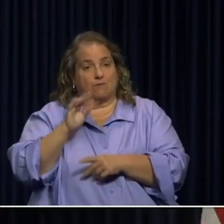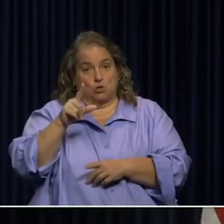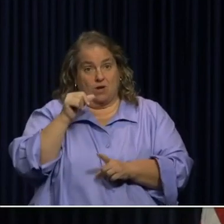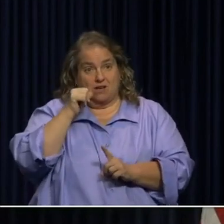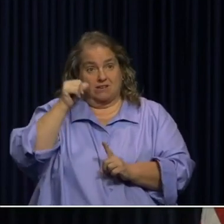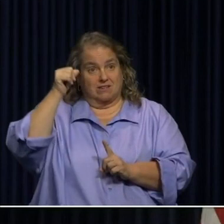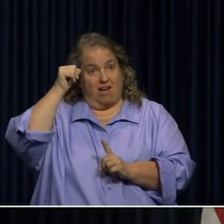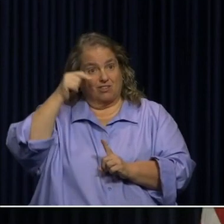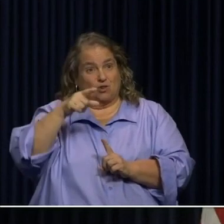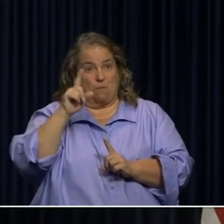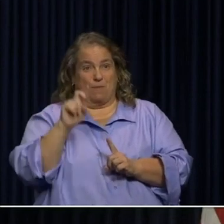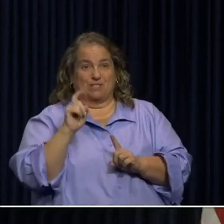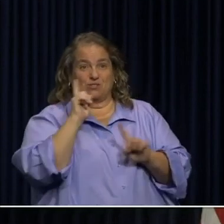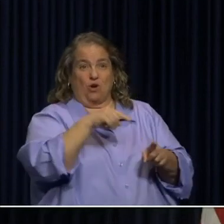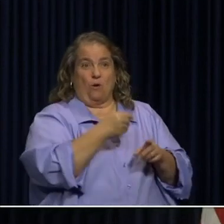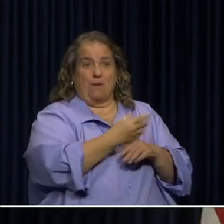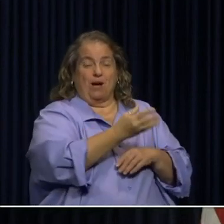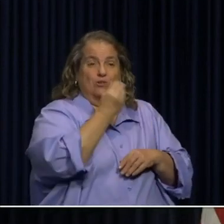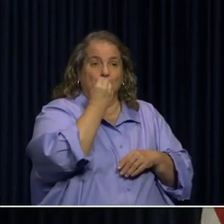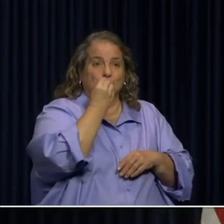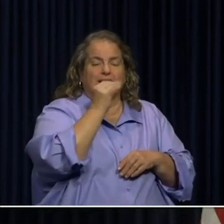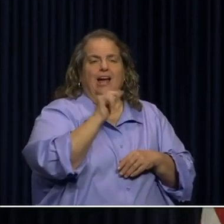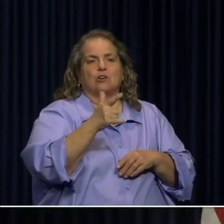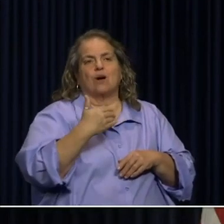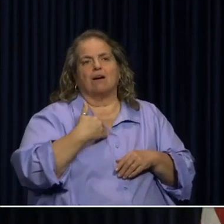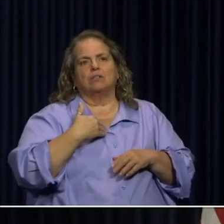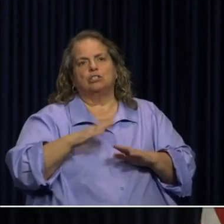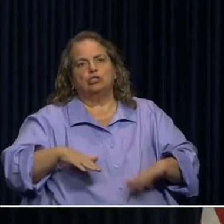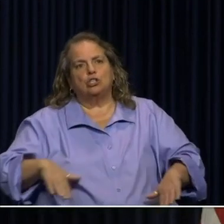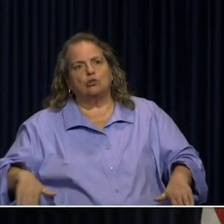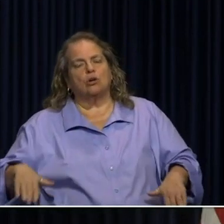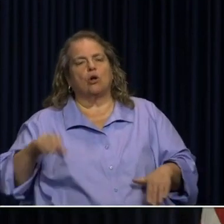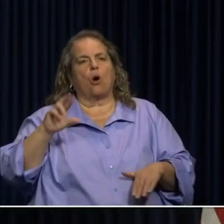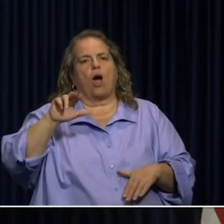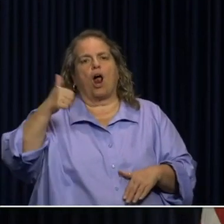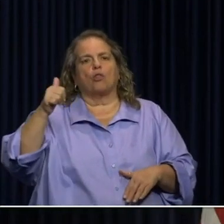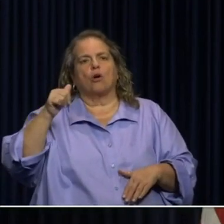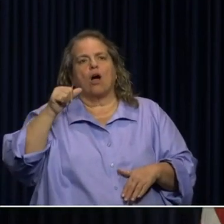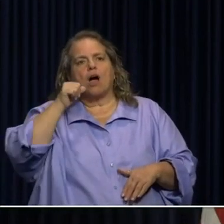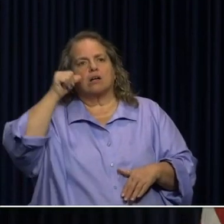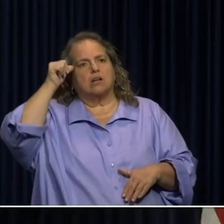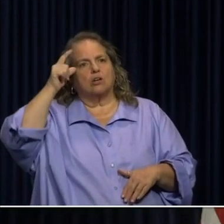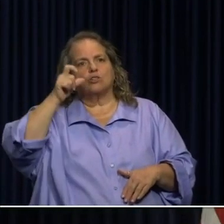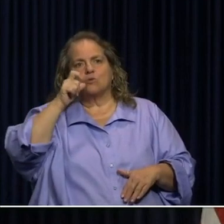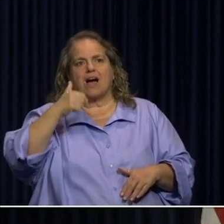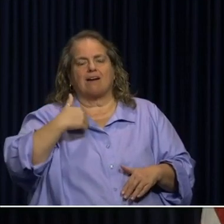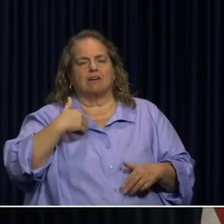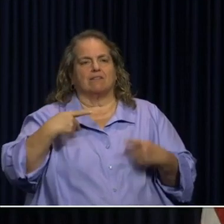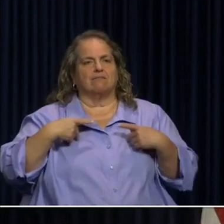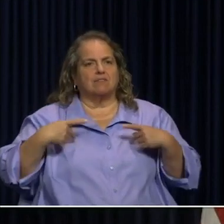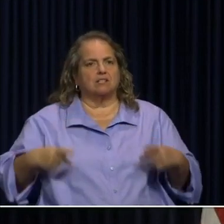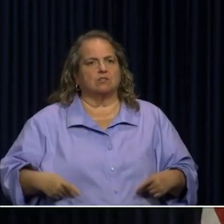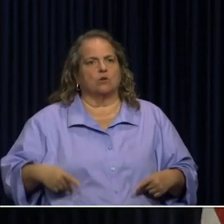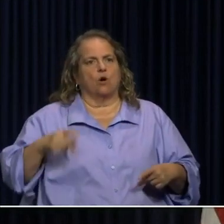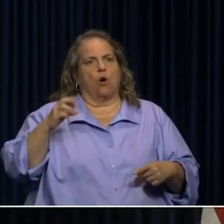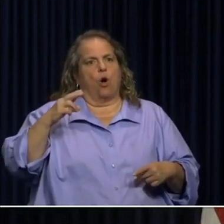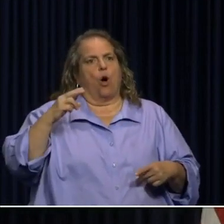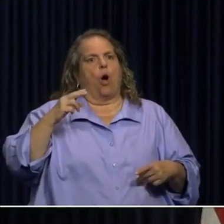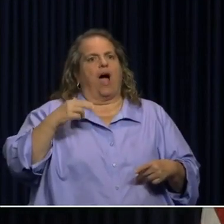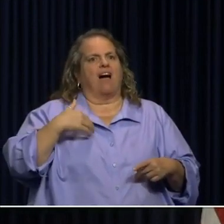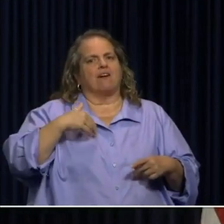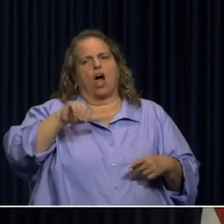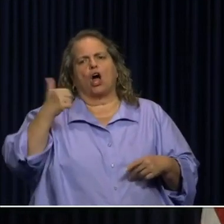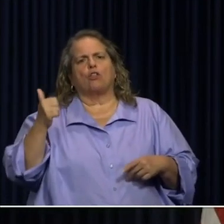you need to go out and get groceries, but you have minor children or other adults who have physical or mental impairments where they can't be on their